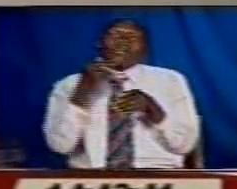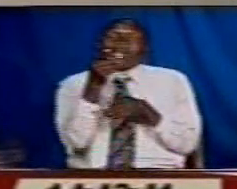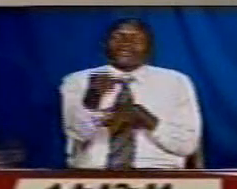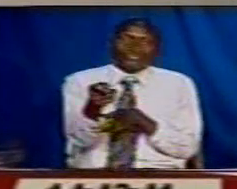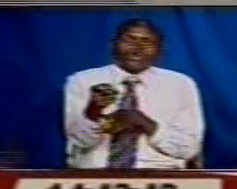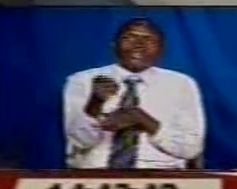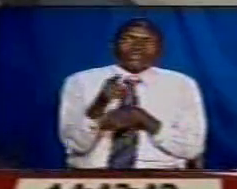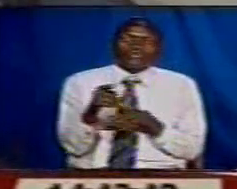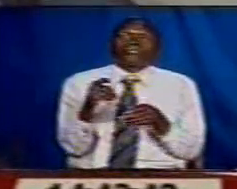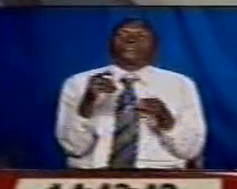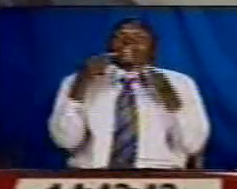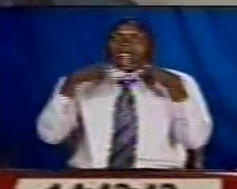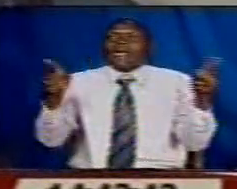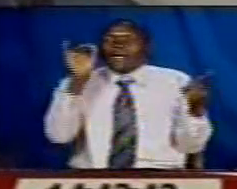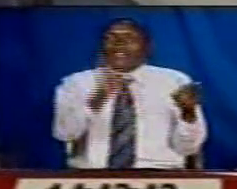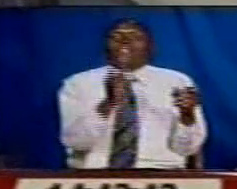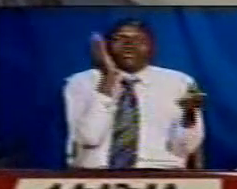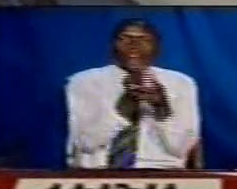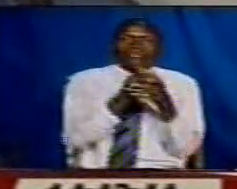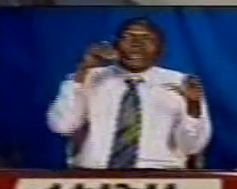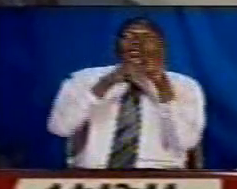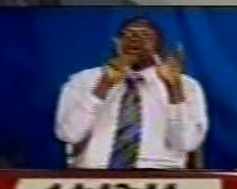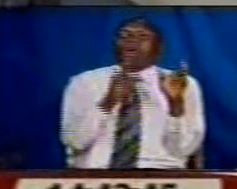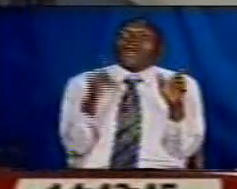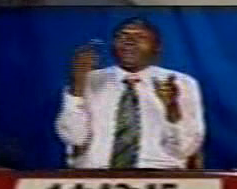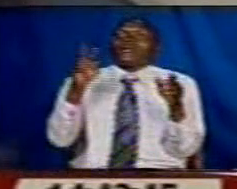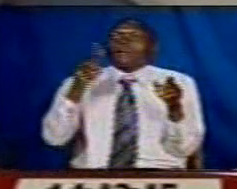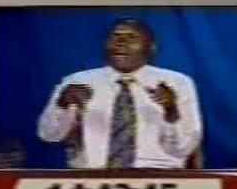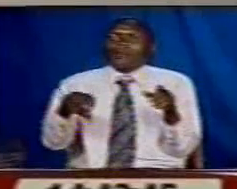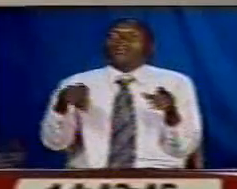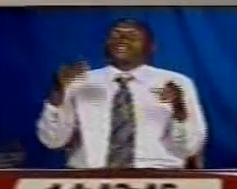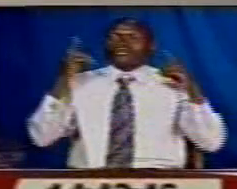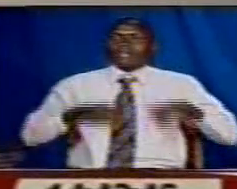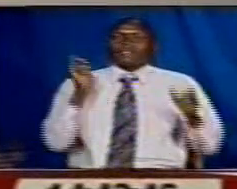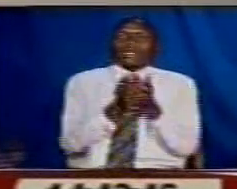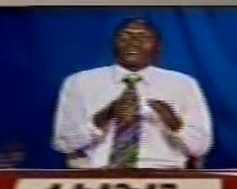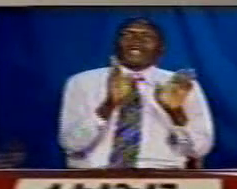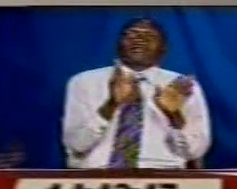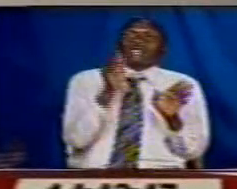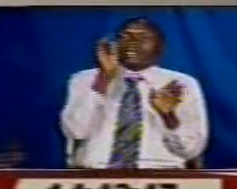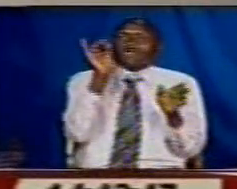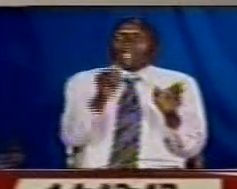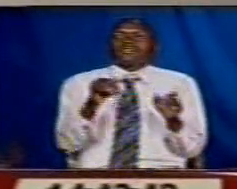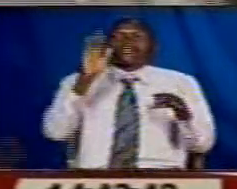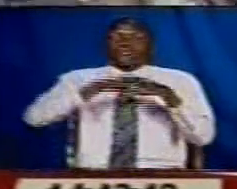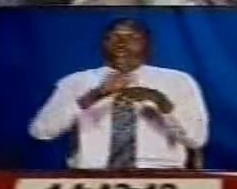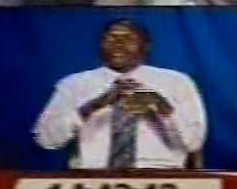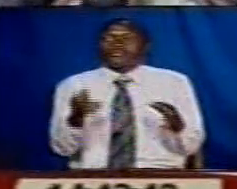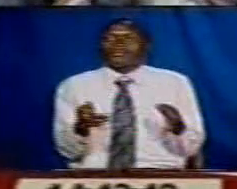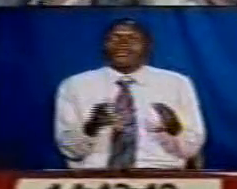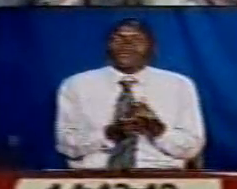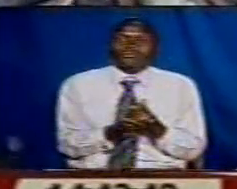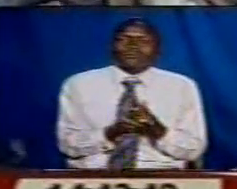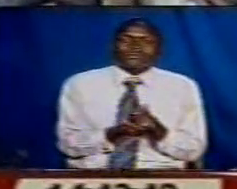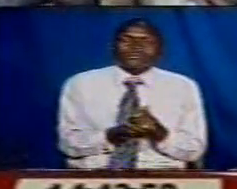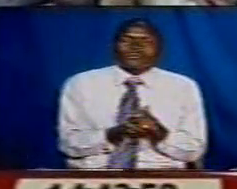to declare if that's really in order for a member to dress that way, if that is appropriate. Sonko, who seems